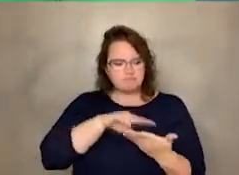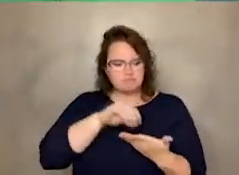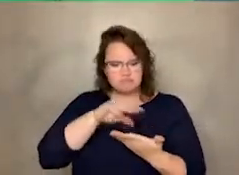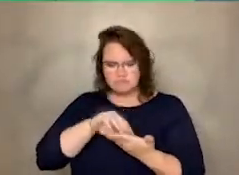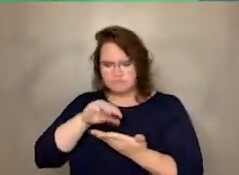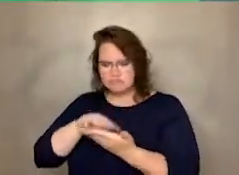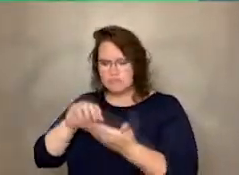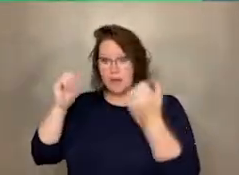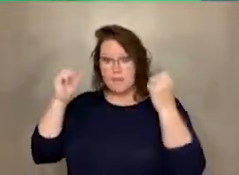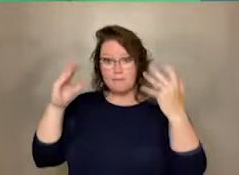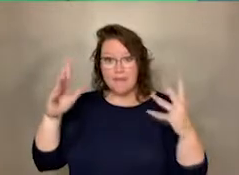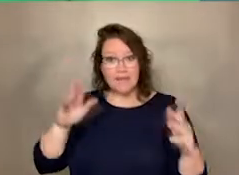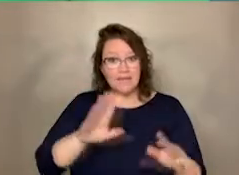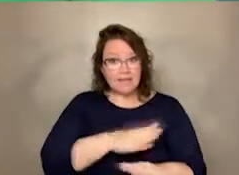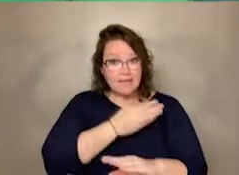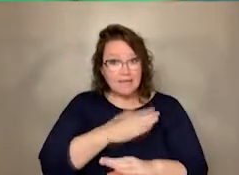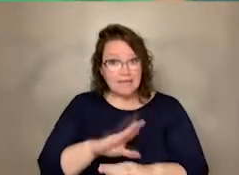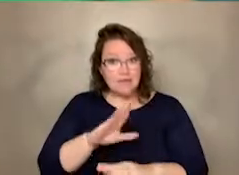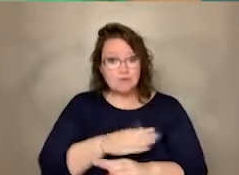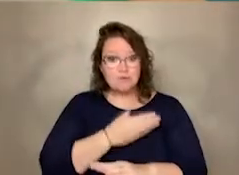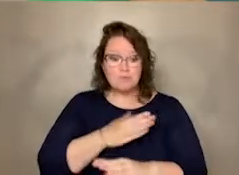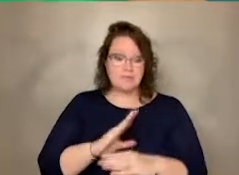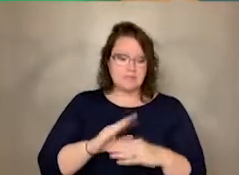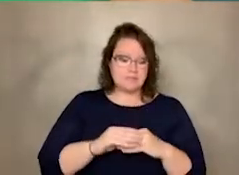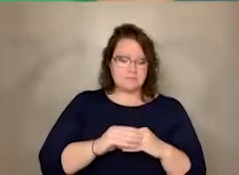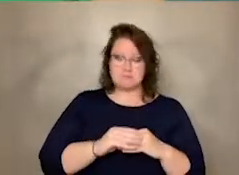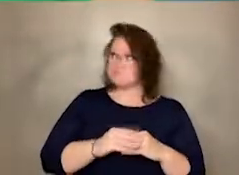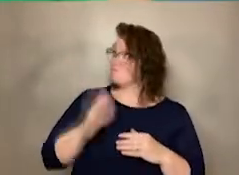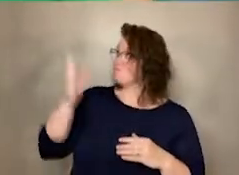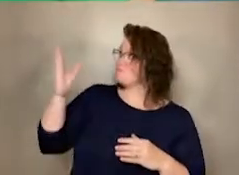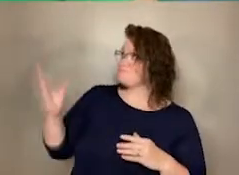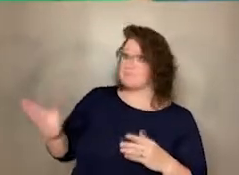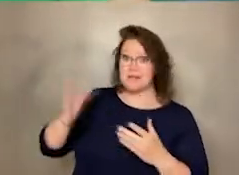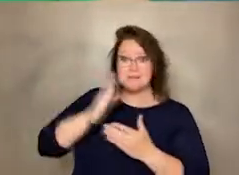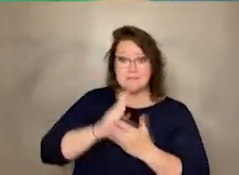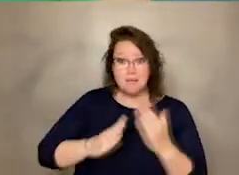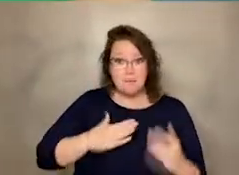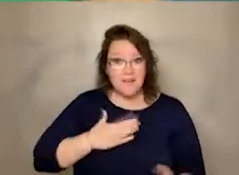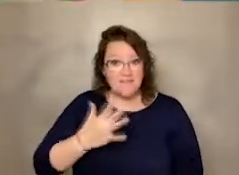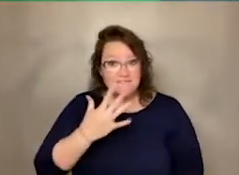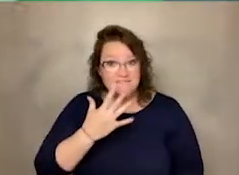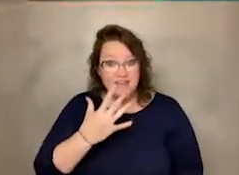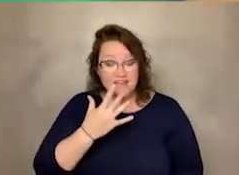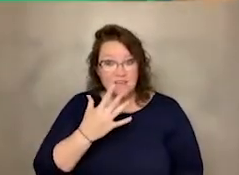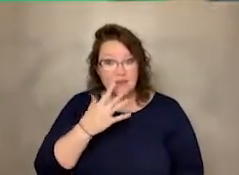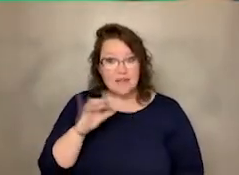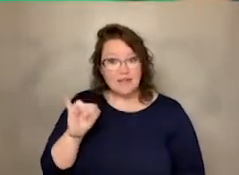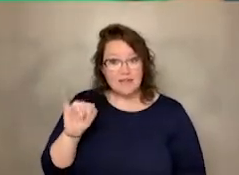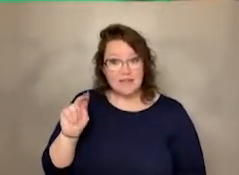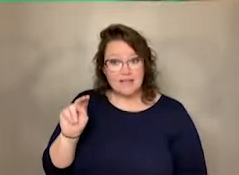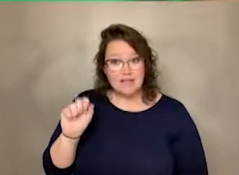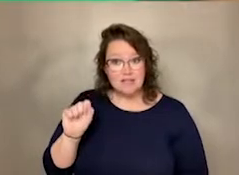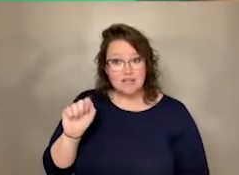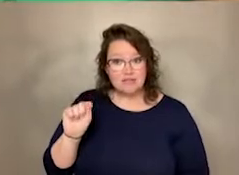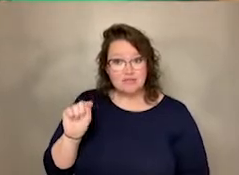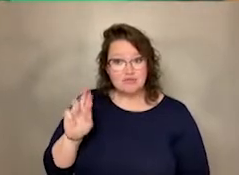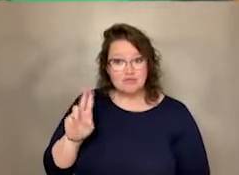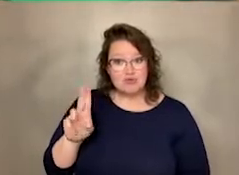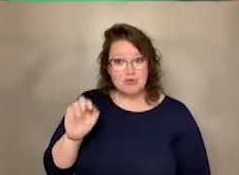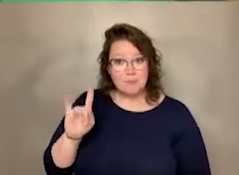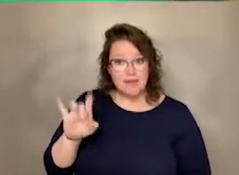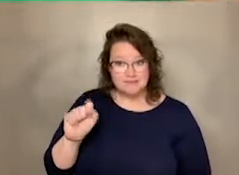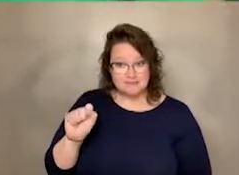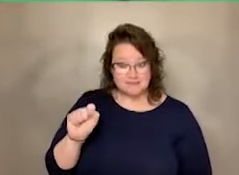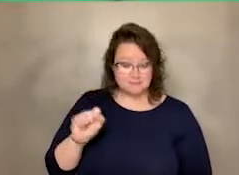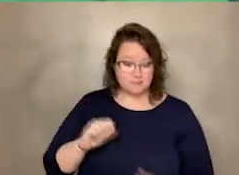and I've been given gifts over the years, and these are just some of my favorite instruments that I brought to share with you today. The